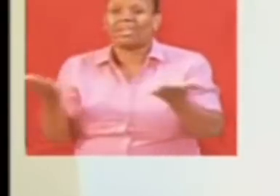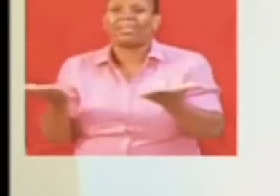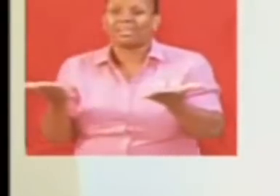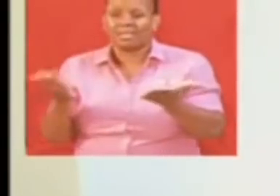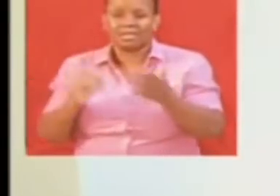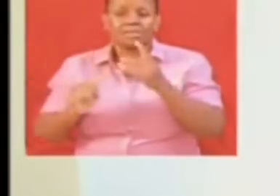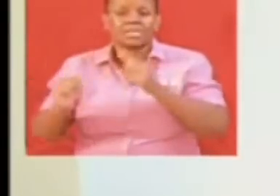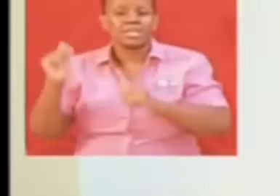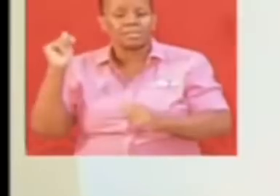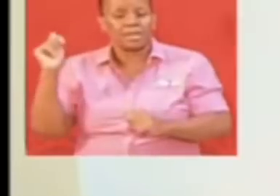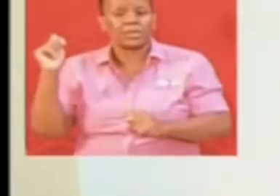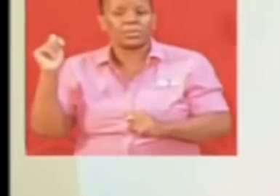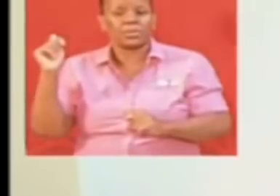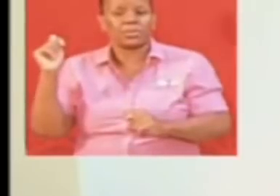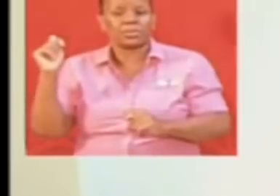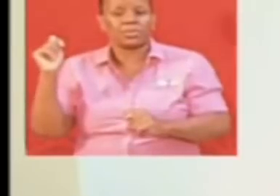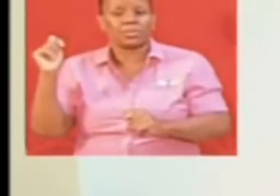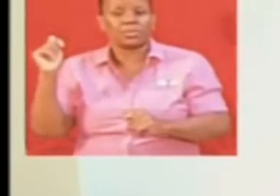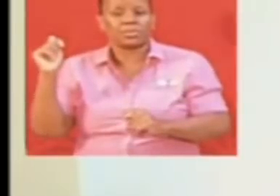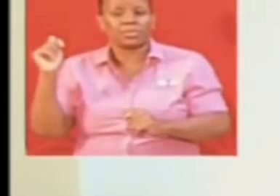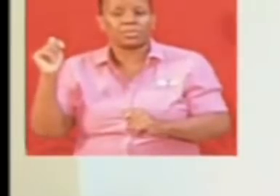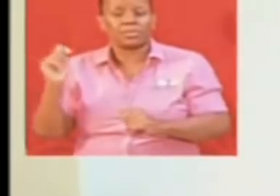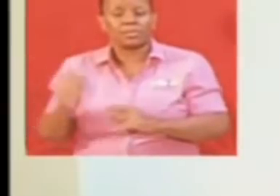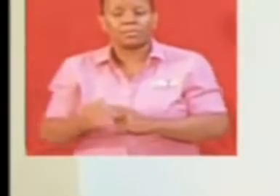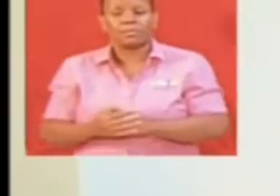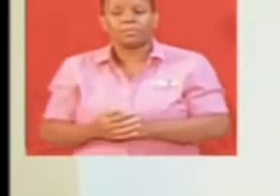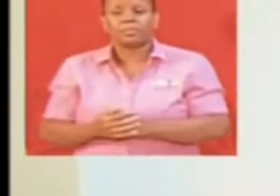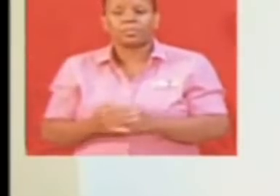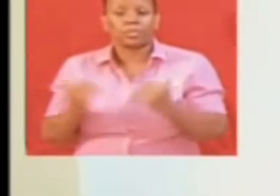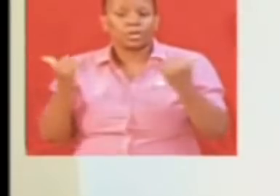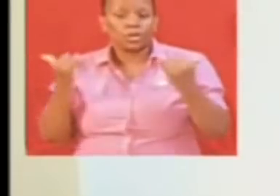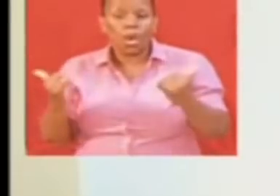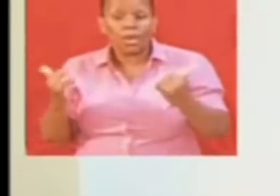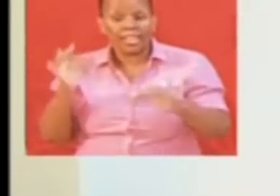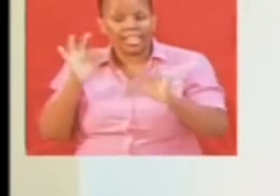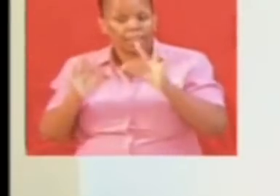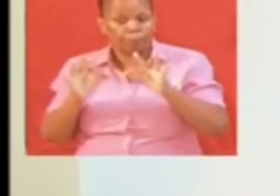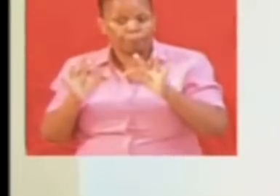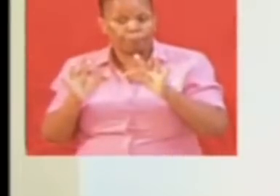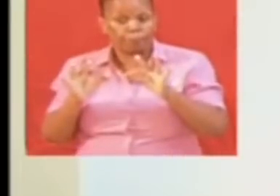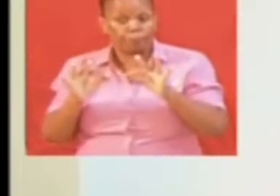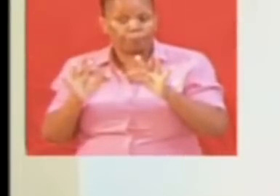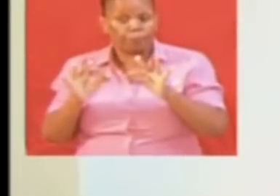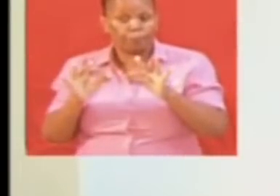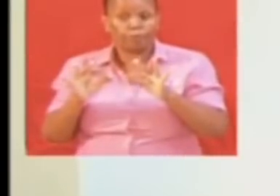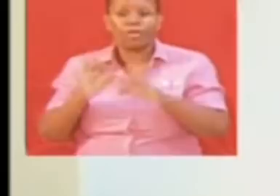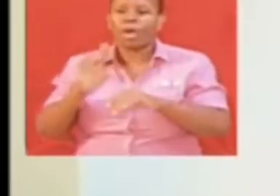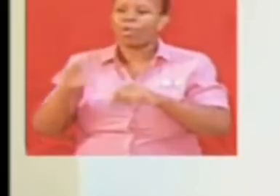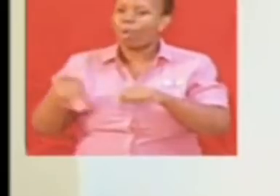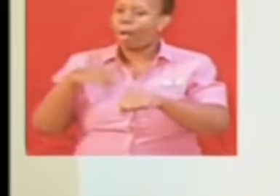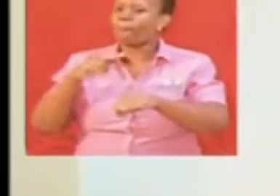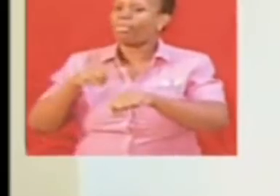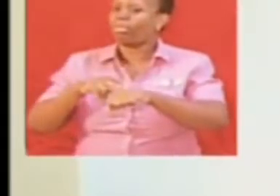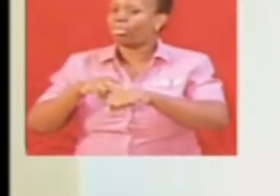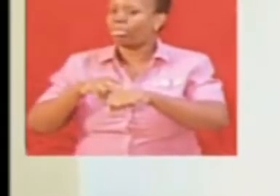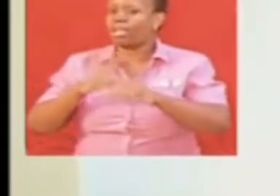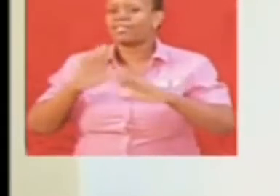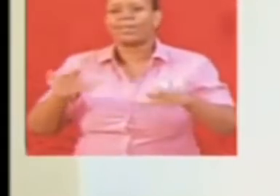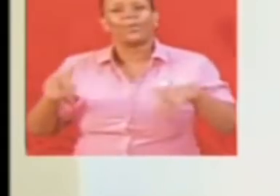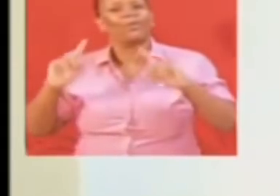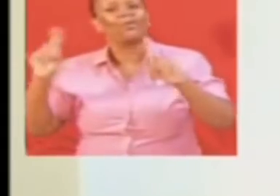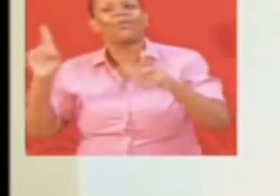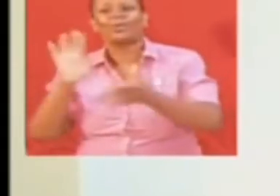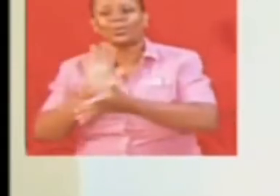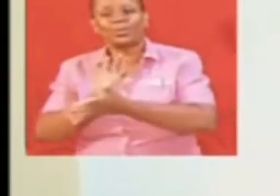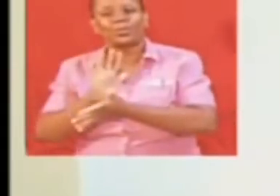been out there in a normal situation, I have no doubt that the rate of infection